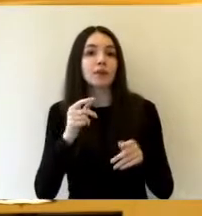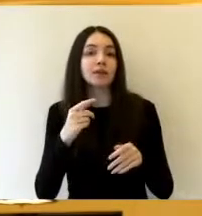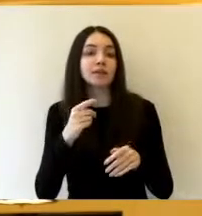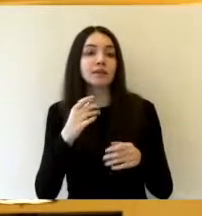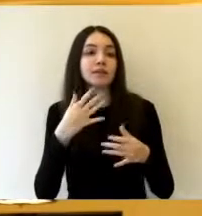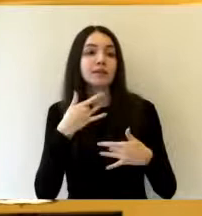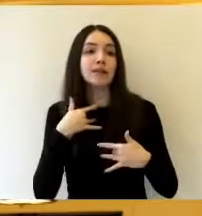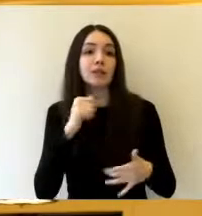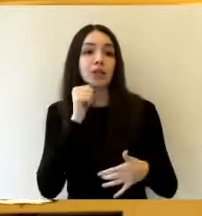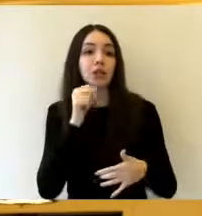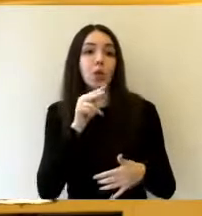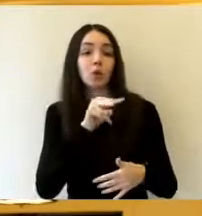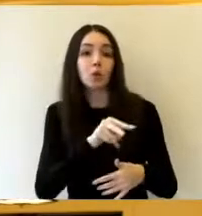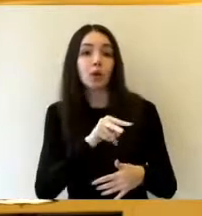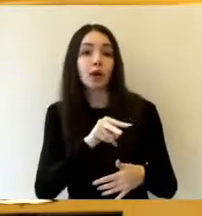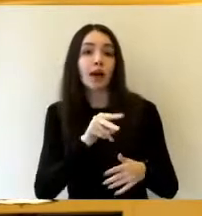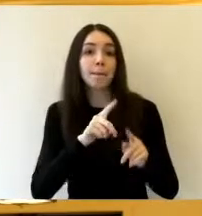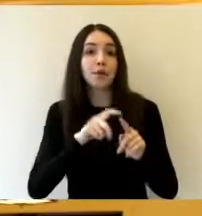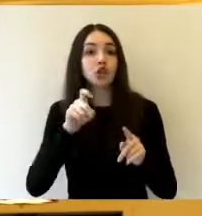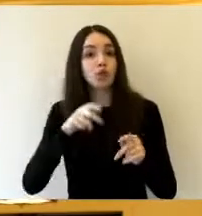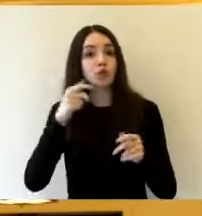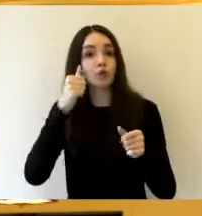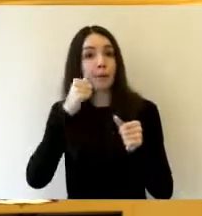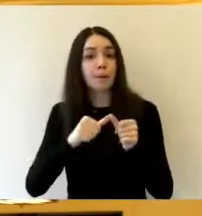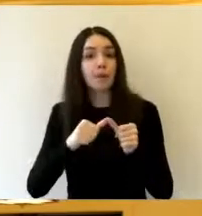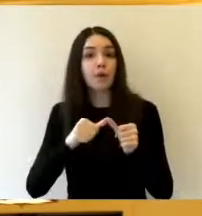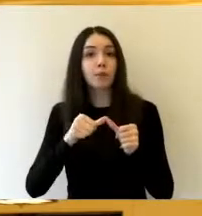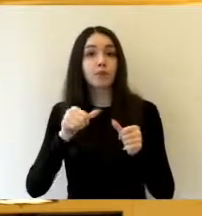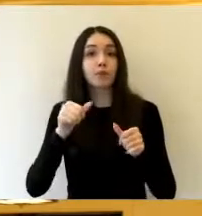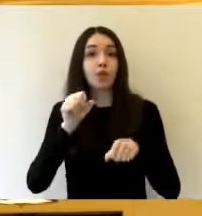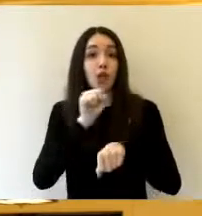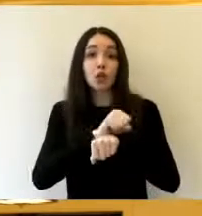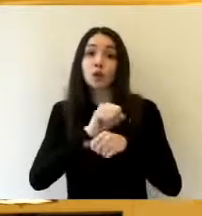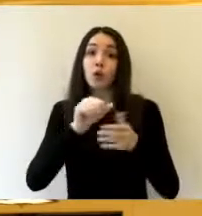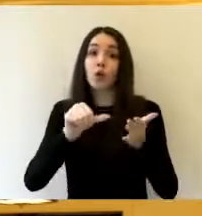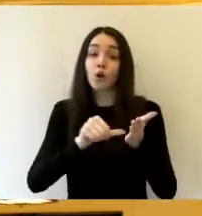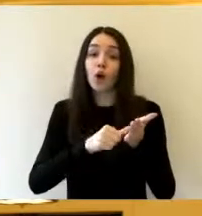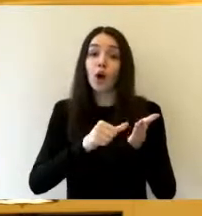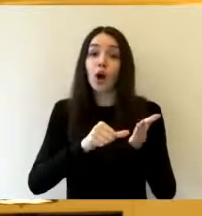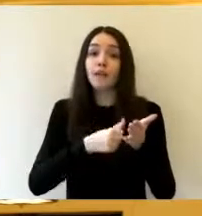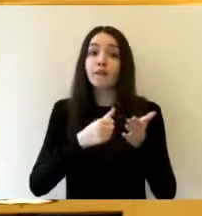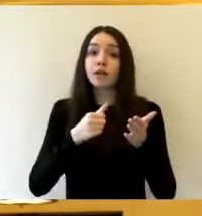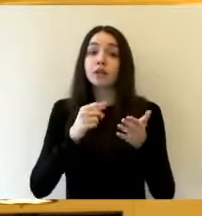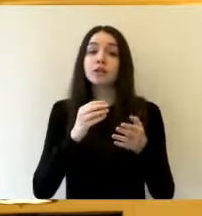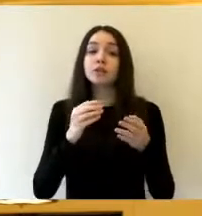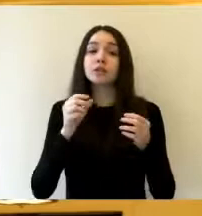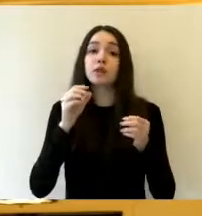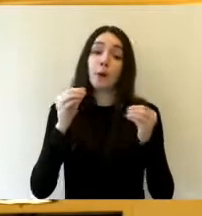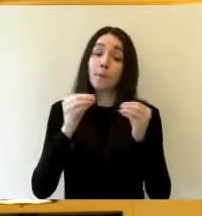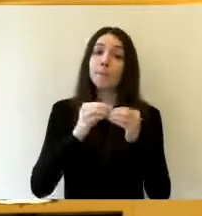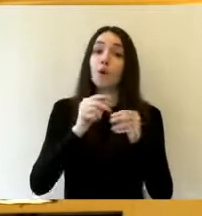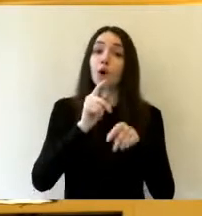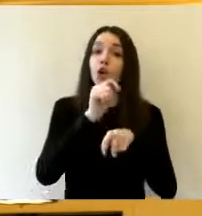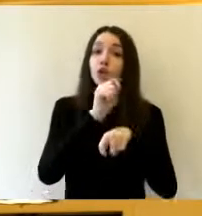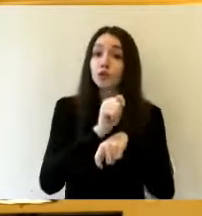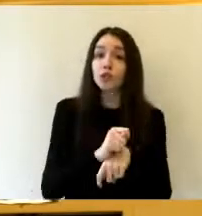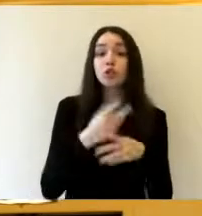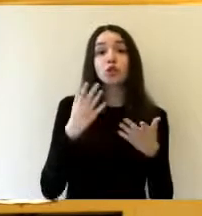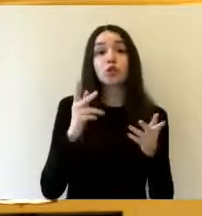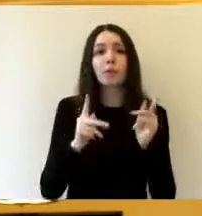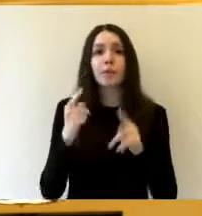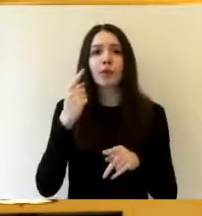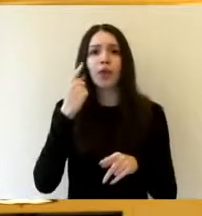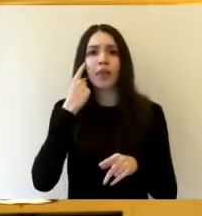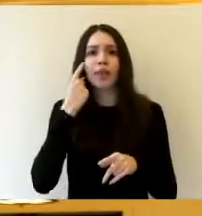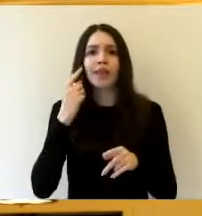that because we work in a media that's considered to be traditional, even though it's not older than painting, people think that we're kind of stuck